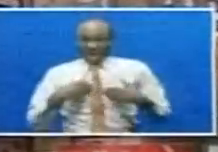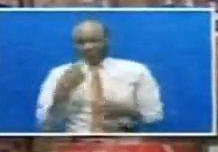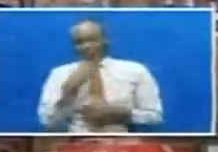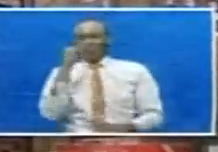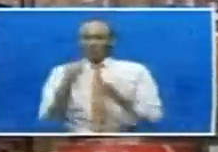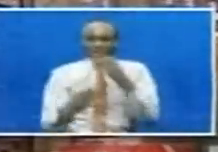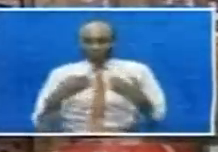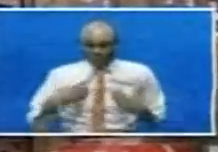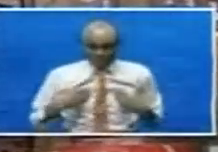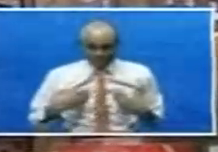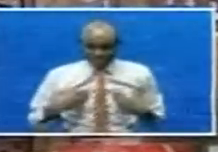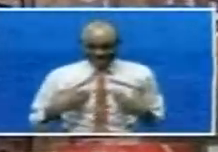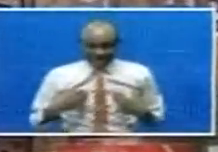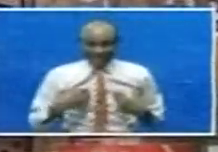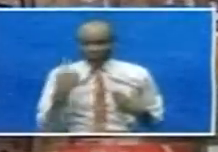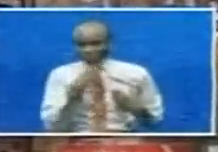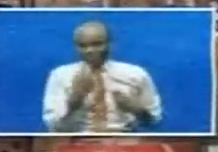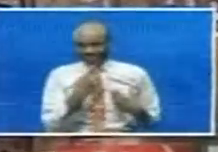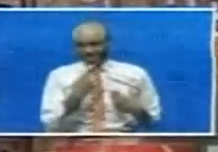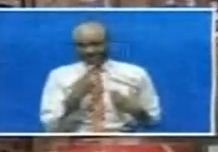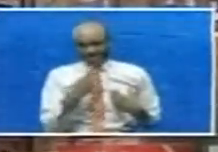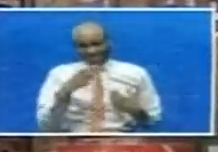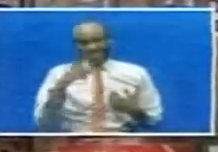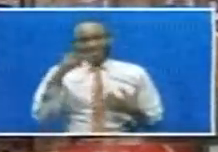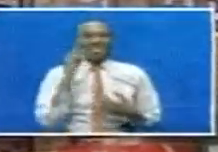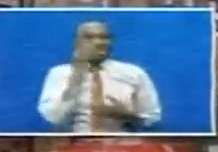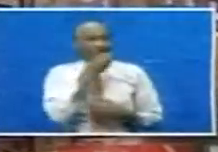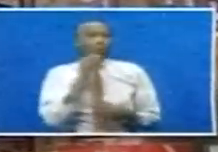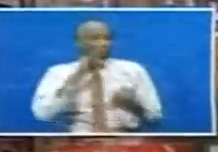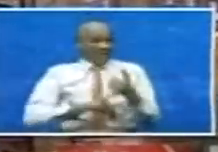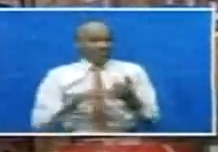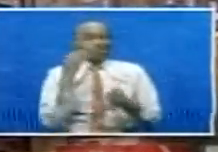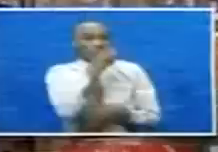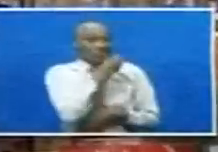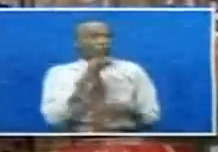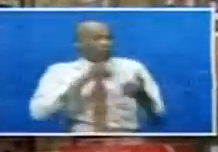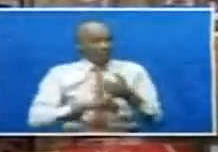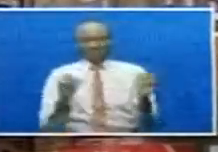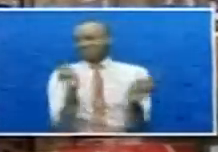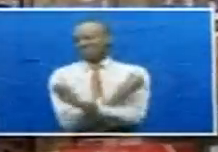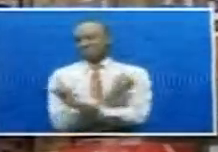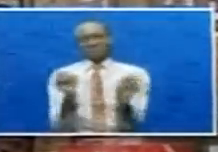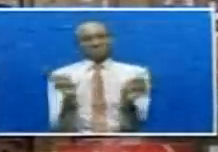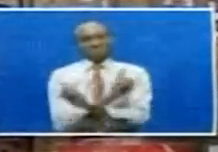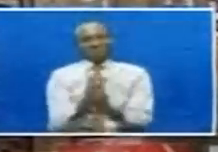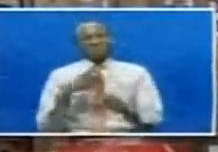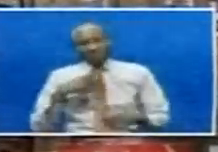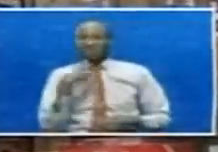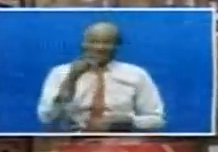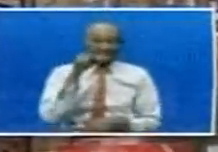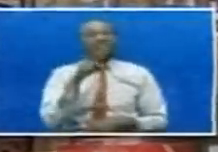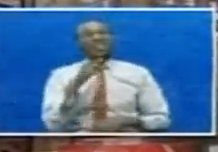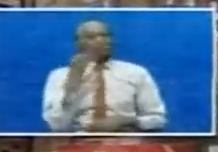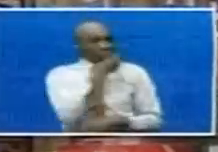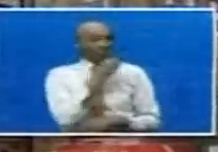finally by a woman. And it's not Kiraitu Murungi's wife, as many of you may think, keep saying, keep